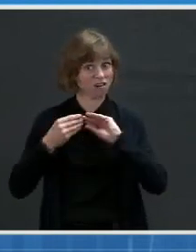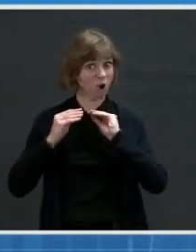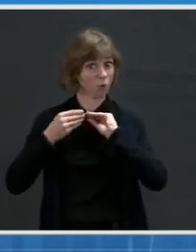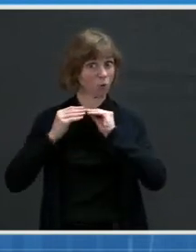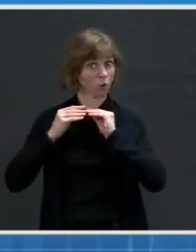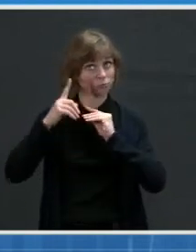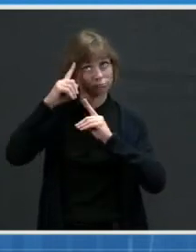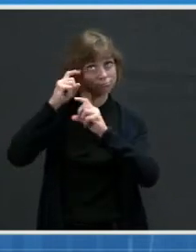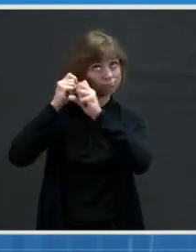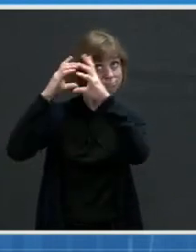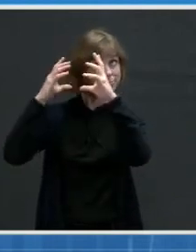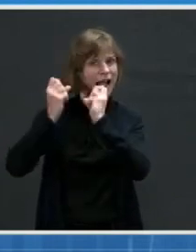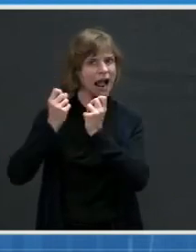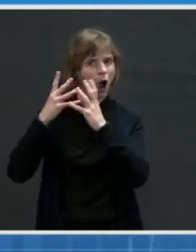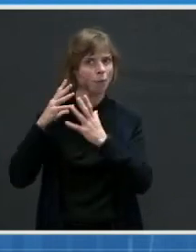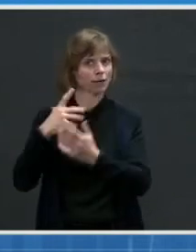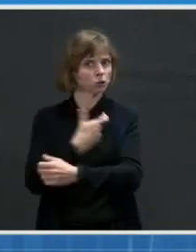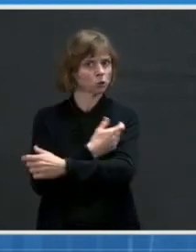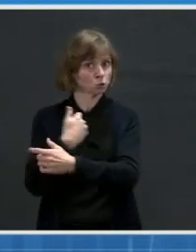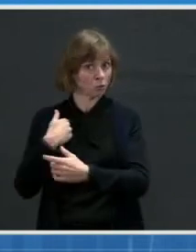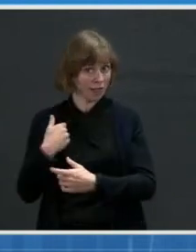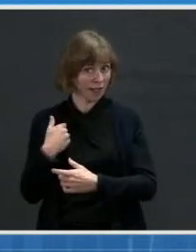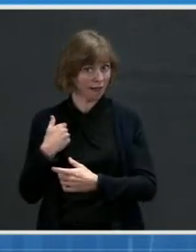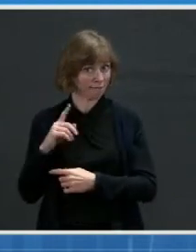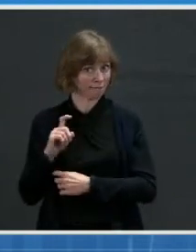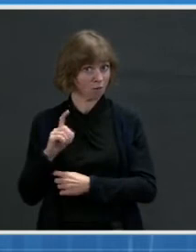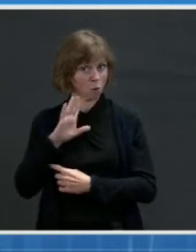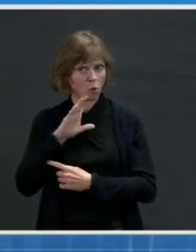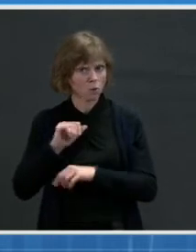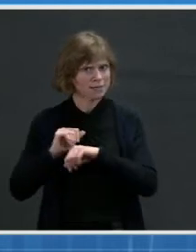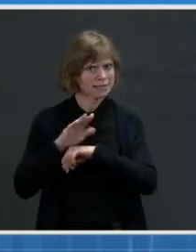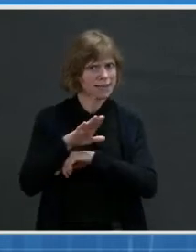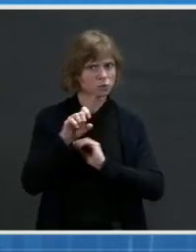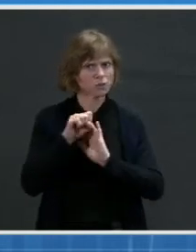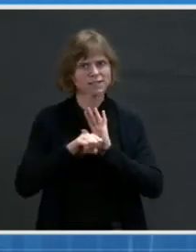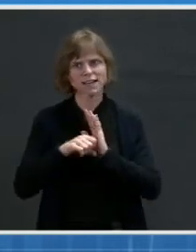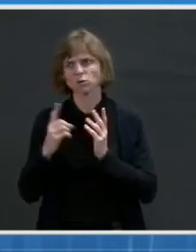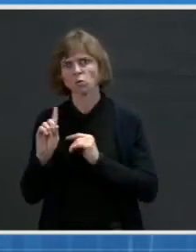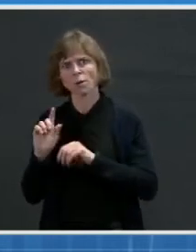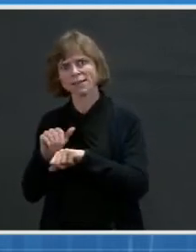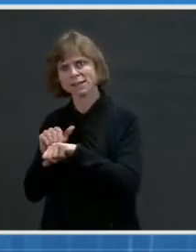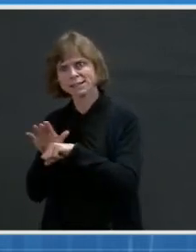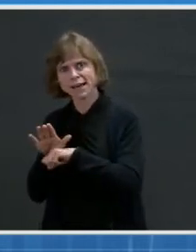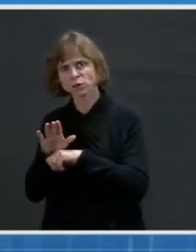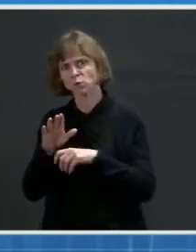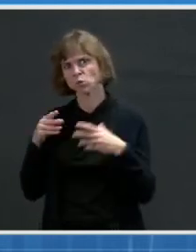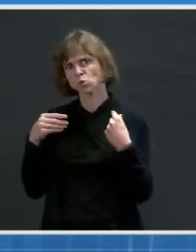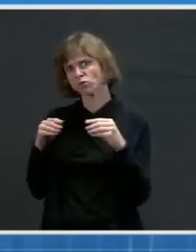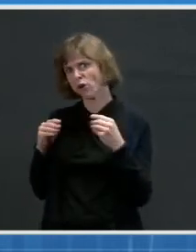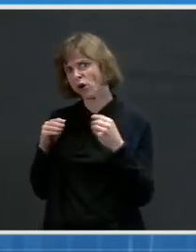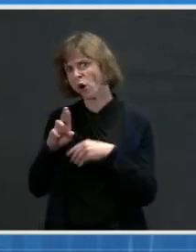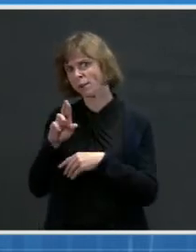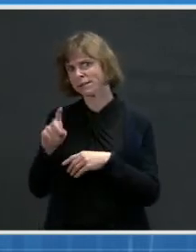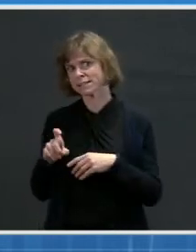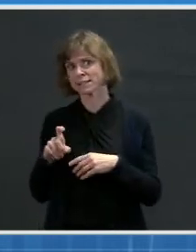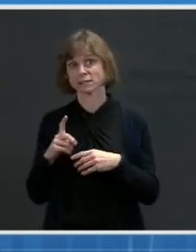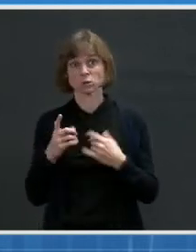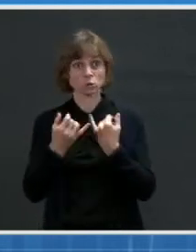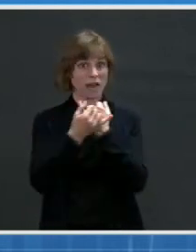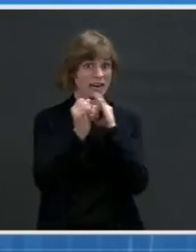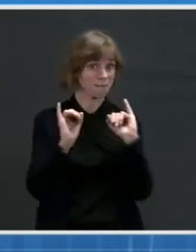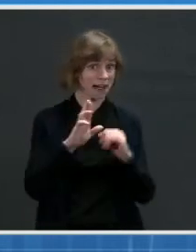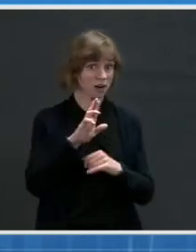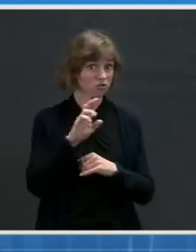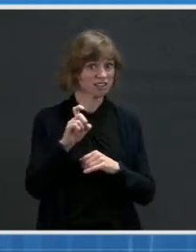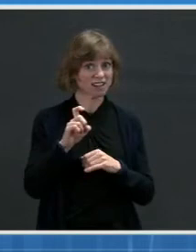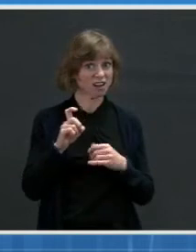doses you think you'll have? And will they go to the states? Will they go to retail pharmacies? Will they go to some of these independent retail pharmacies? Can you